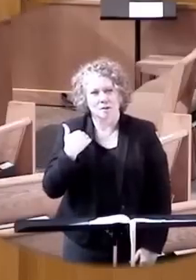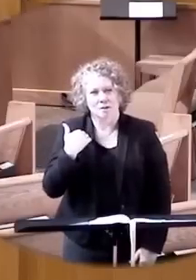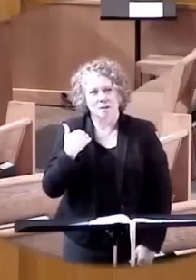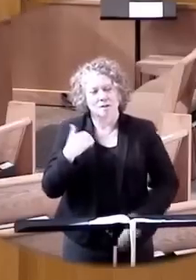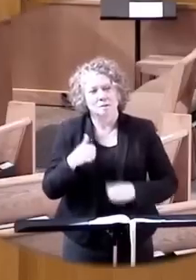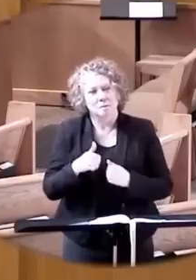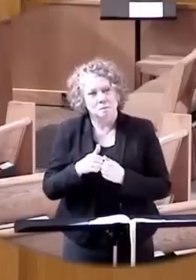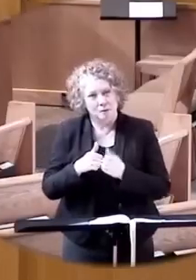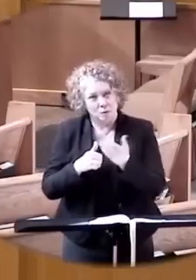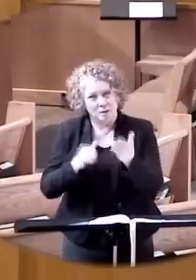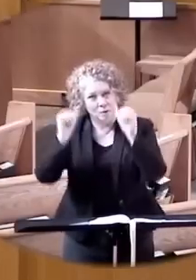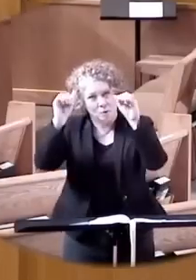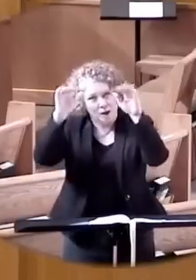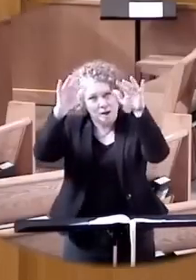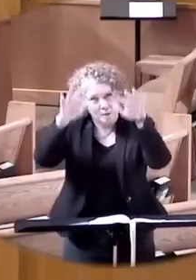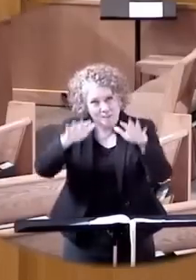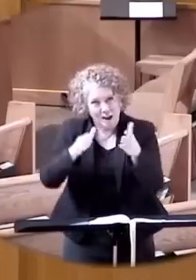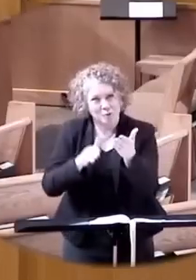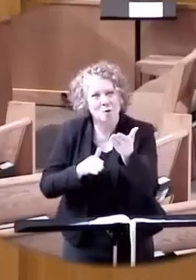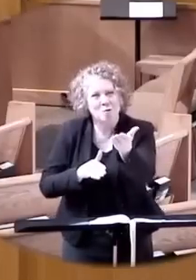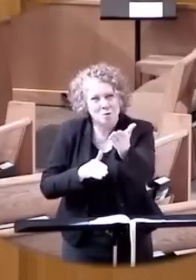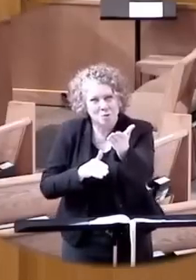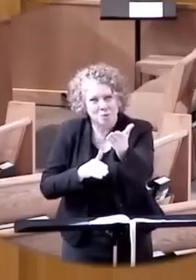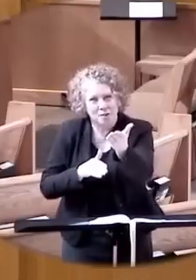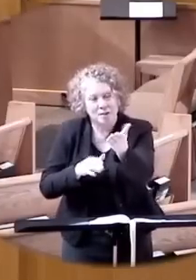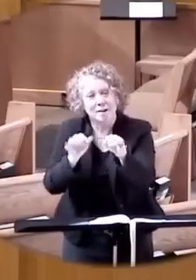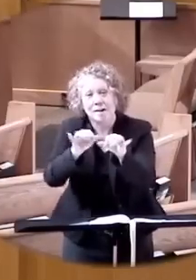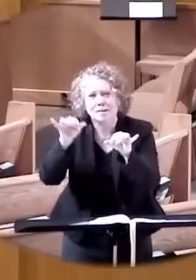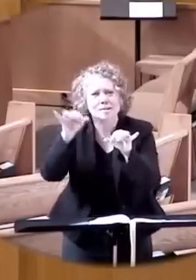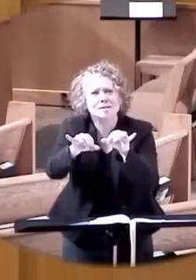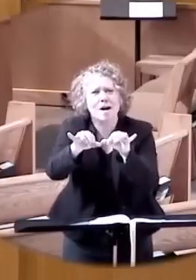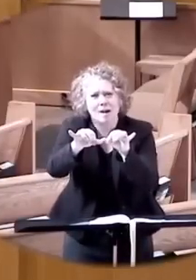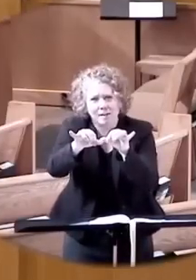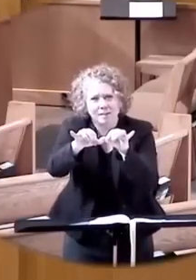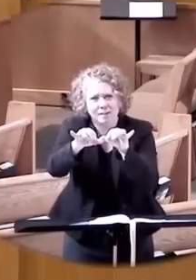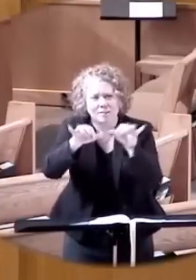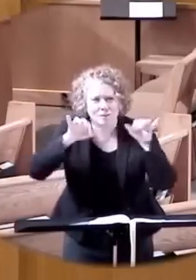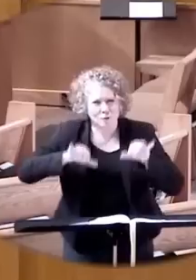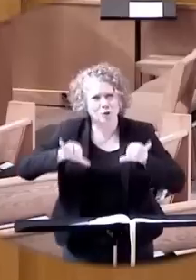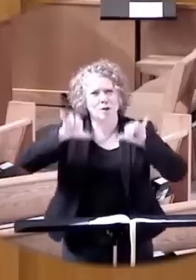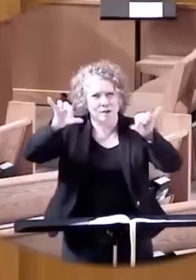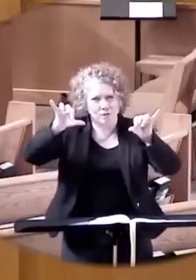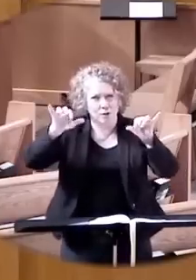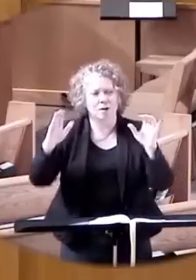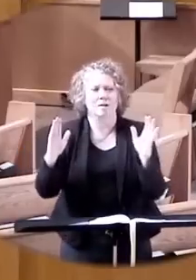Spirit come down upon you and remain with you forever.